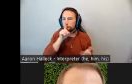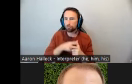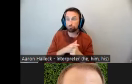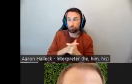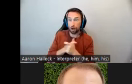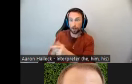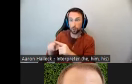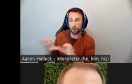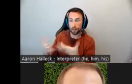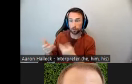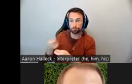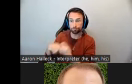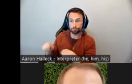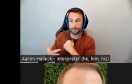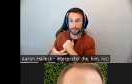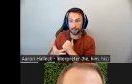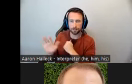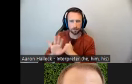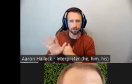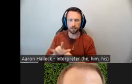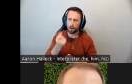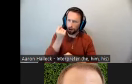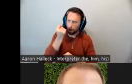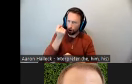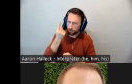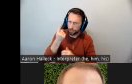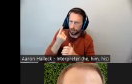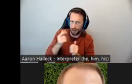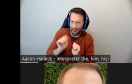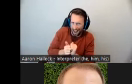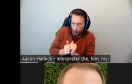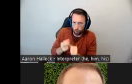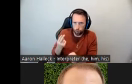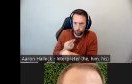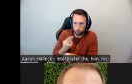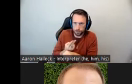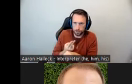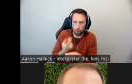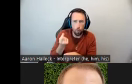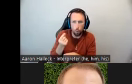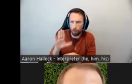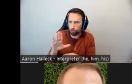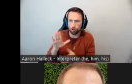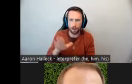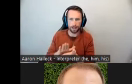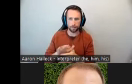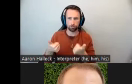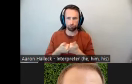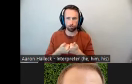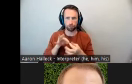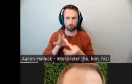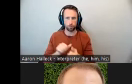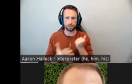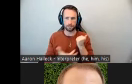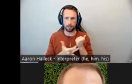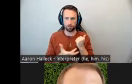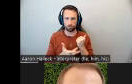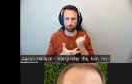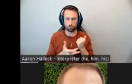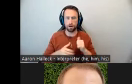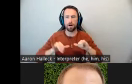but understanding how they're using it and what their academic challenges are from a technology perspective would have put us in more